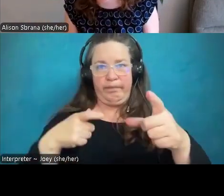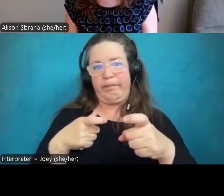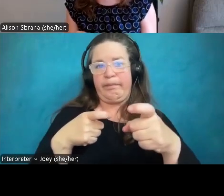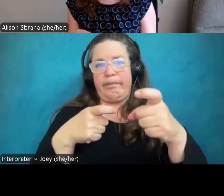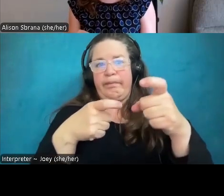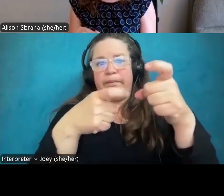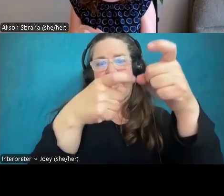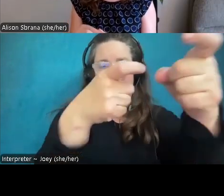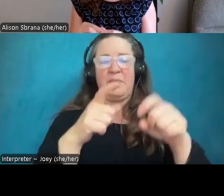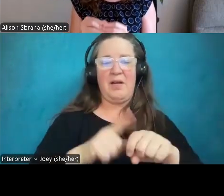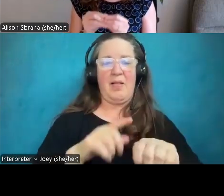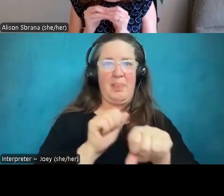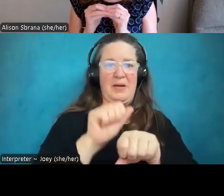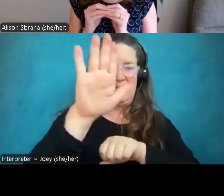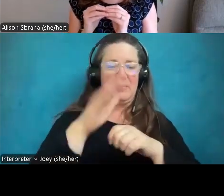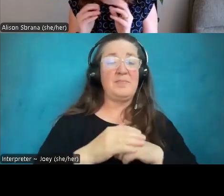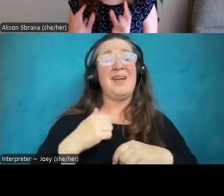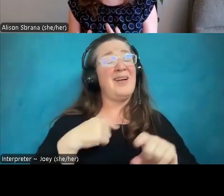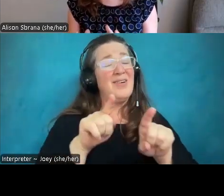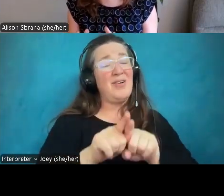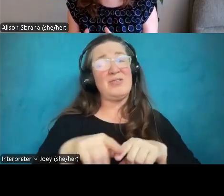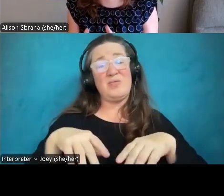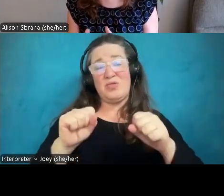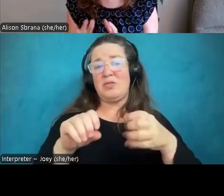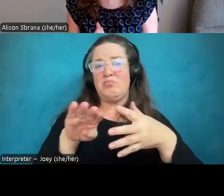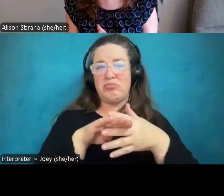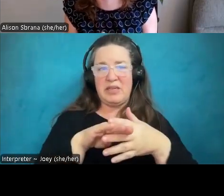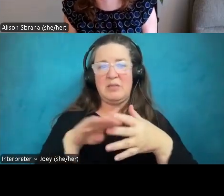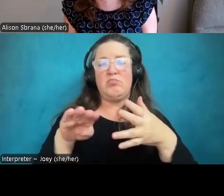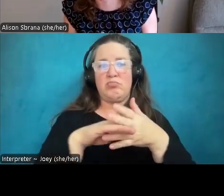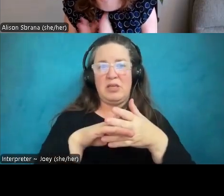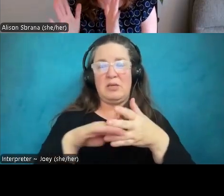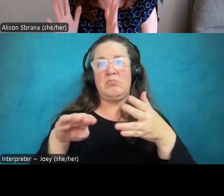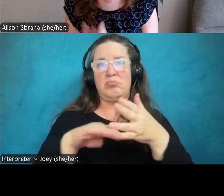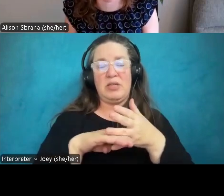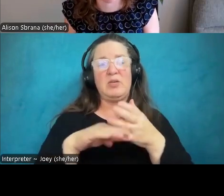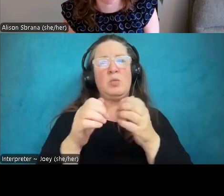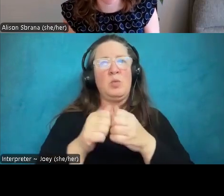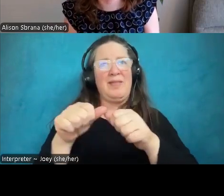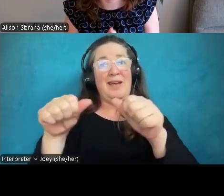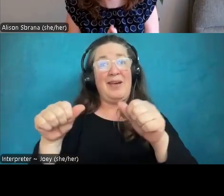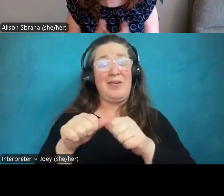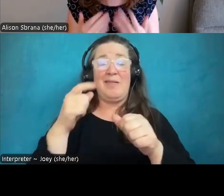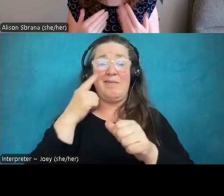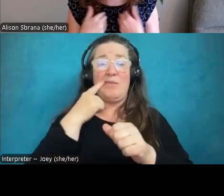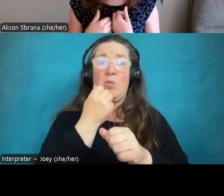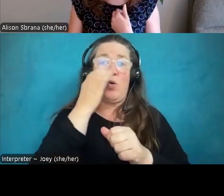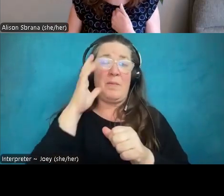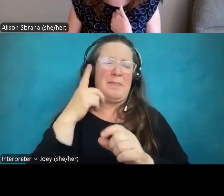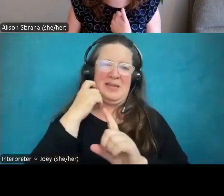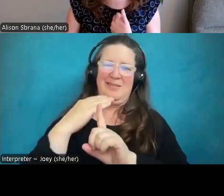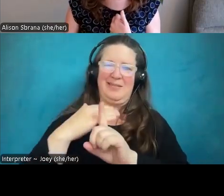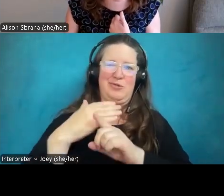I also took frequent breaks with space to warm up, which is important for me. Again, temperature. And